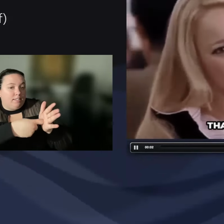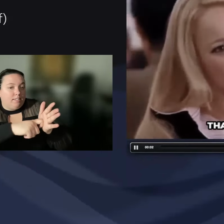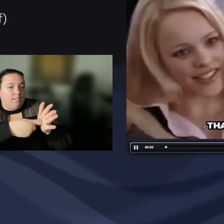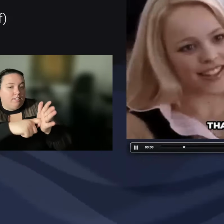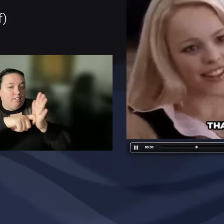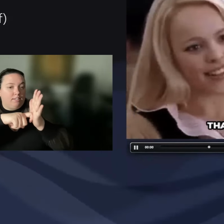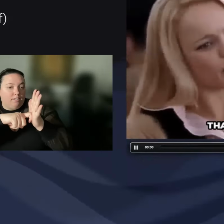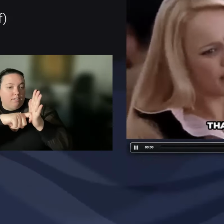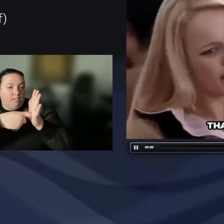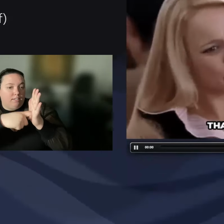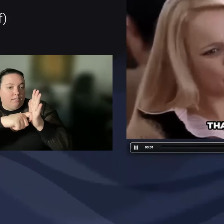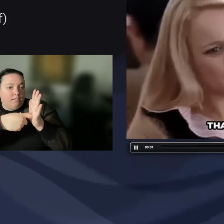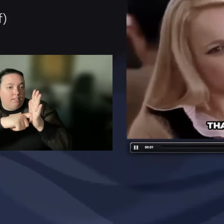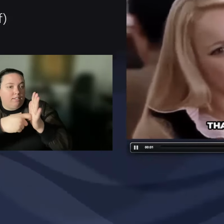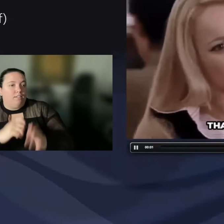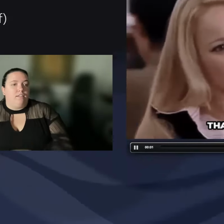Keys.